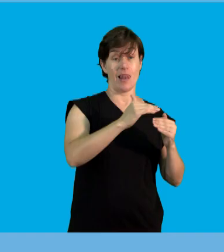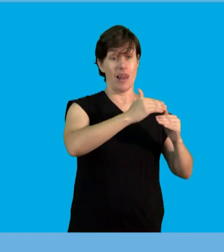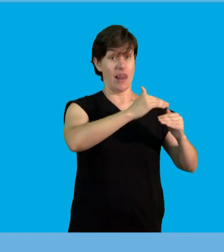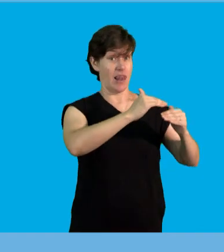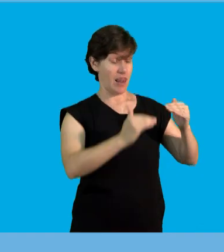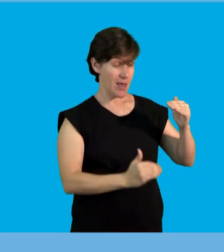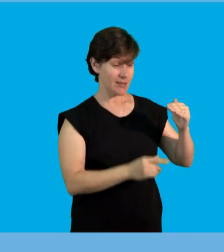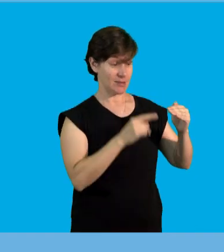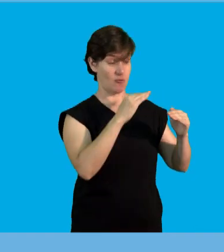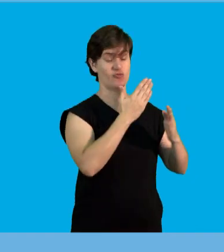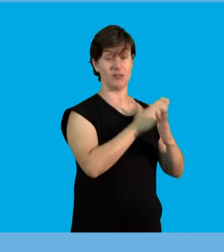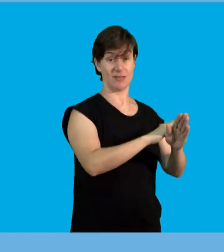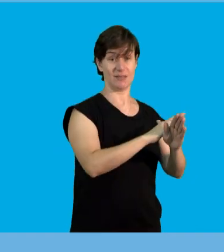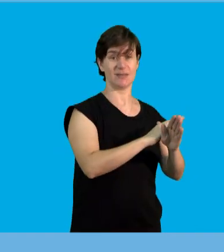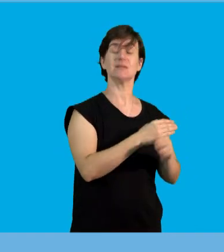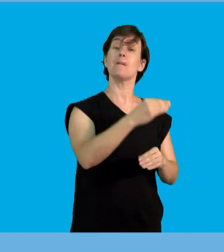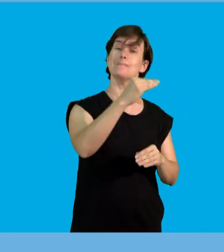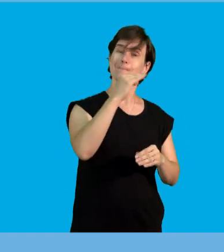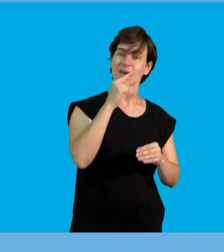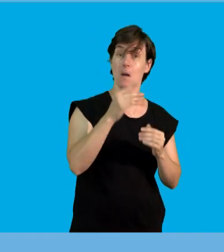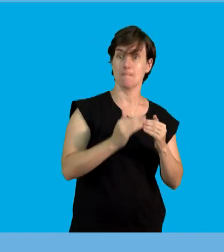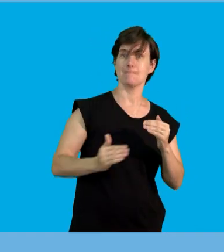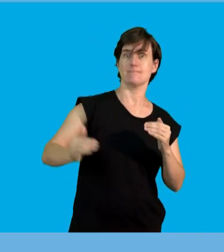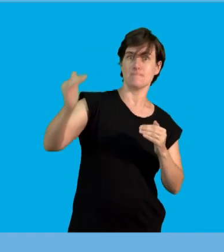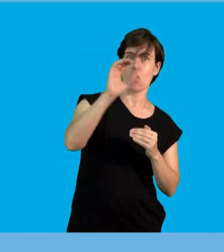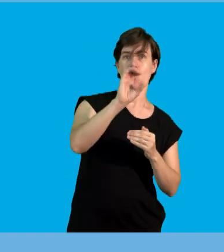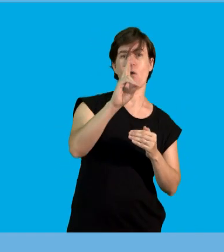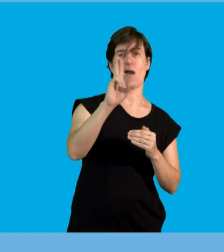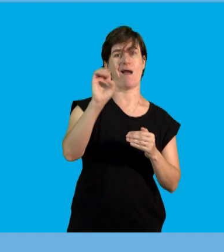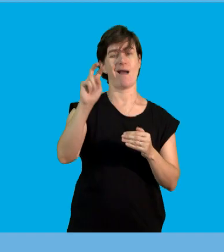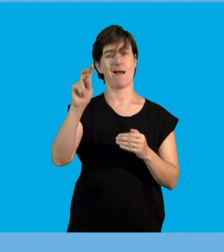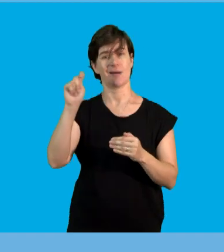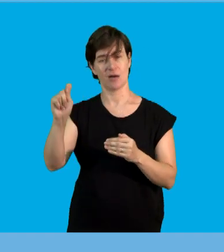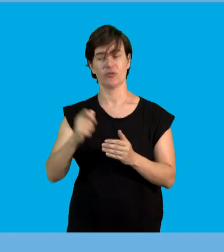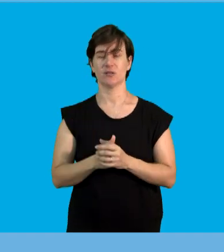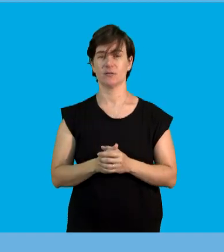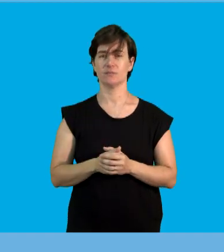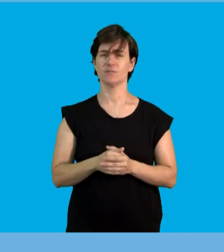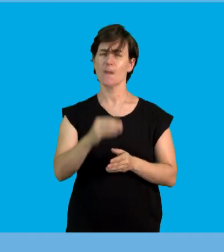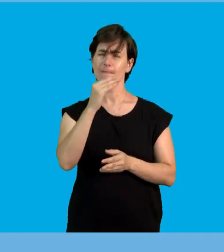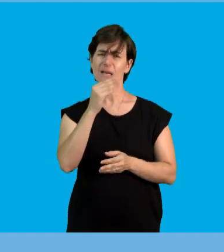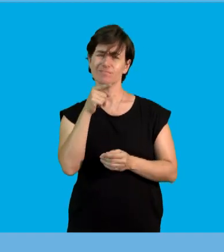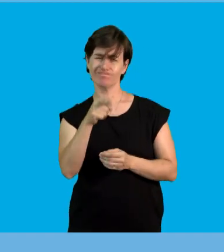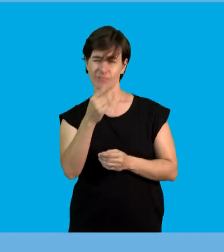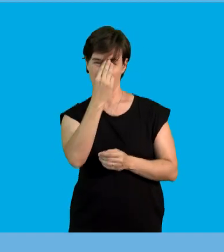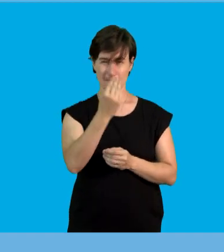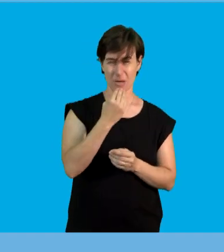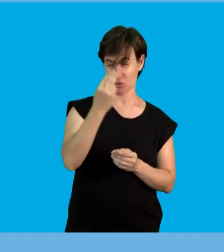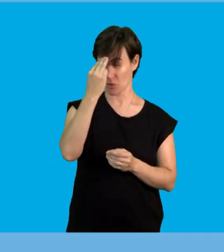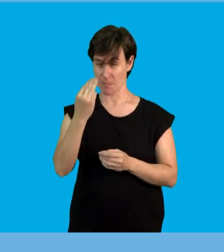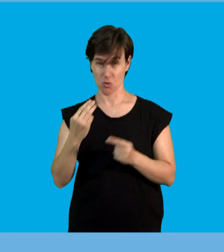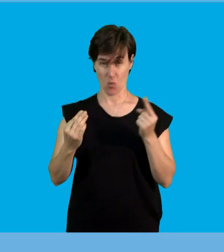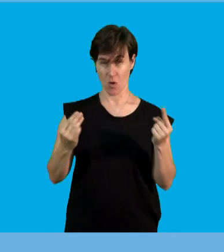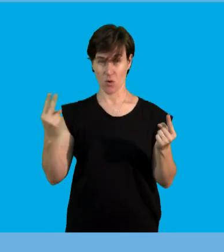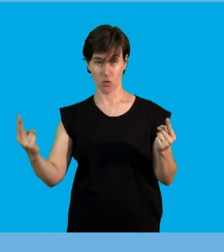And the opposite is true. Less resistors equal more current. So that's what we actually are trying to answer